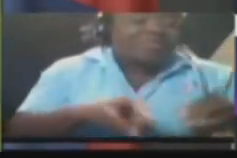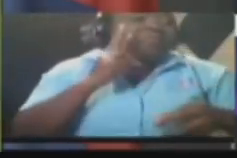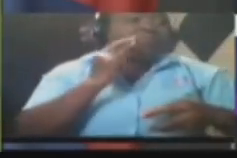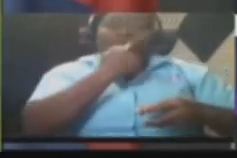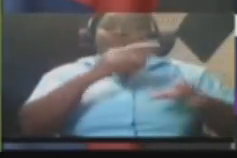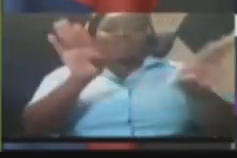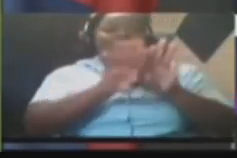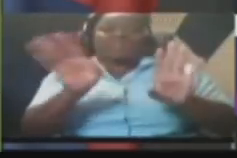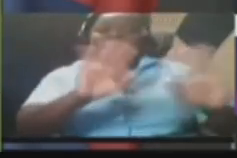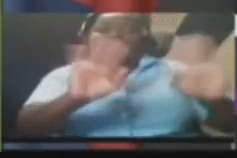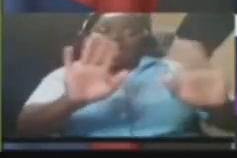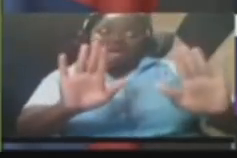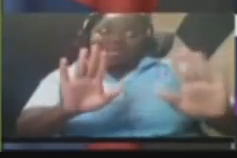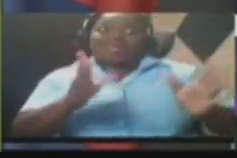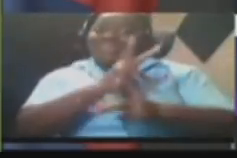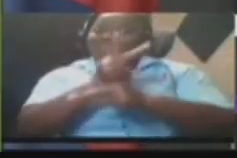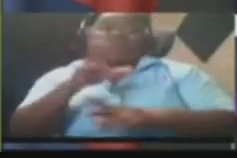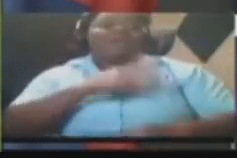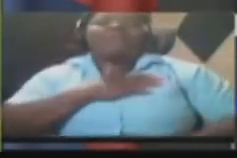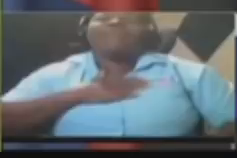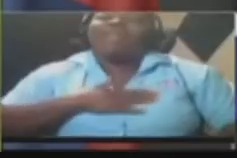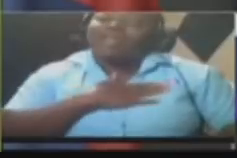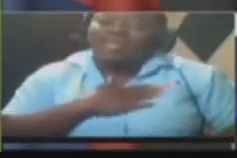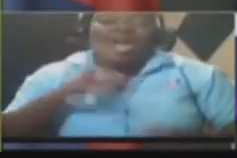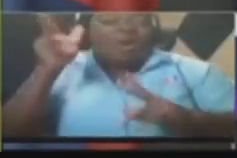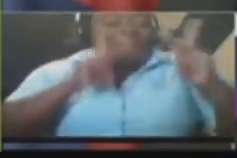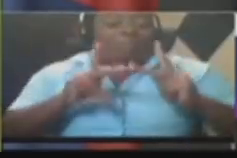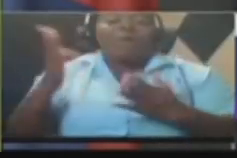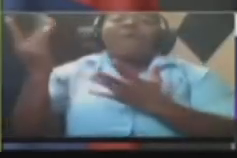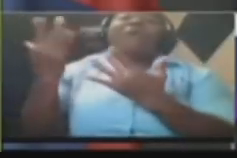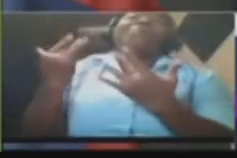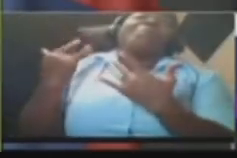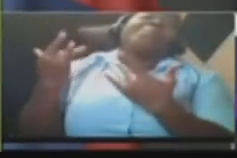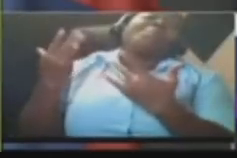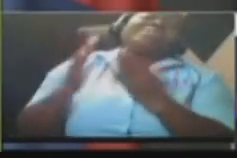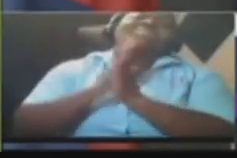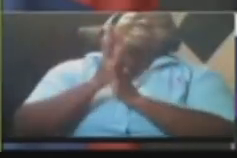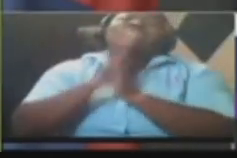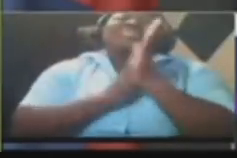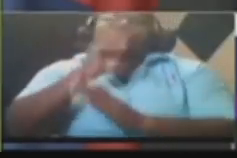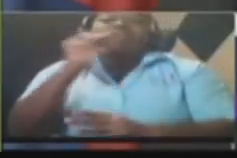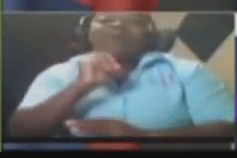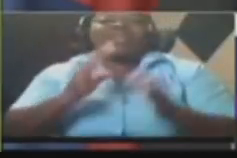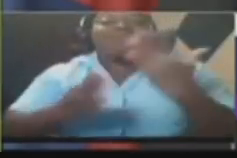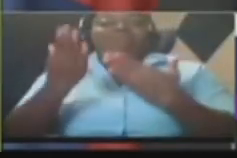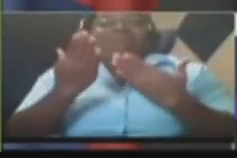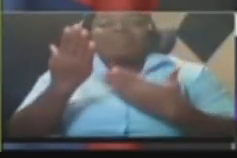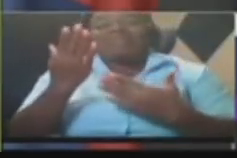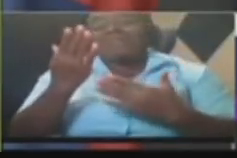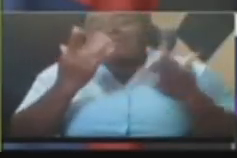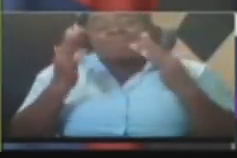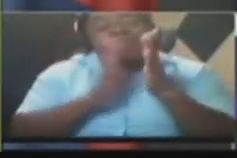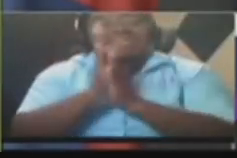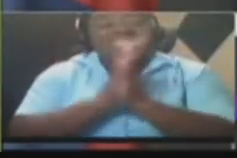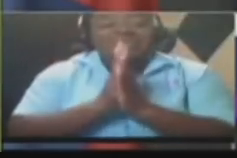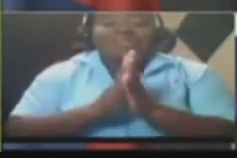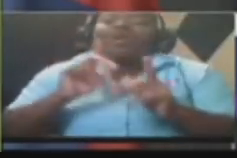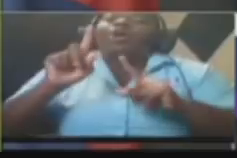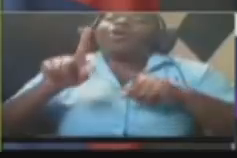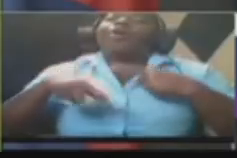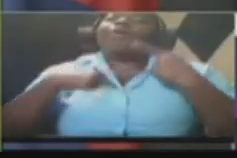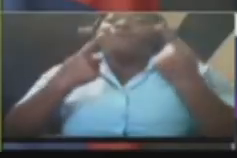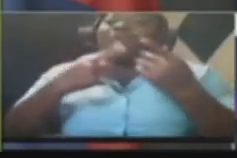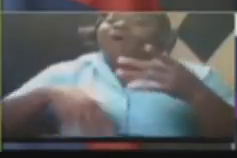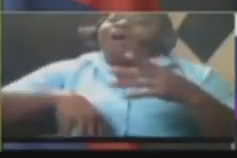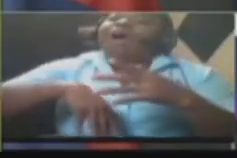I know how people are waiting for Monday morning, but again, I want to caution. Go enjoy your outdoor food or